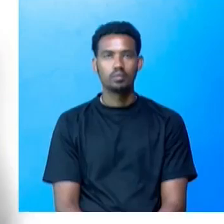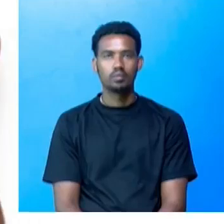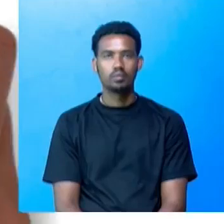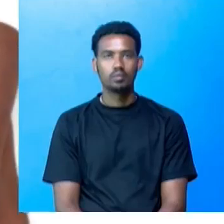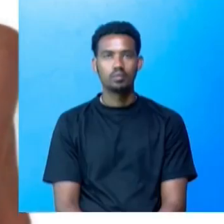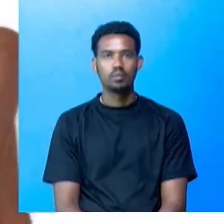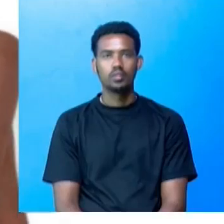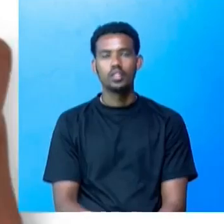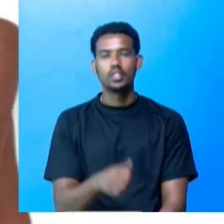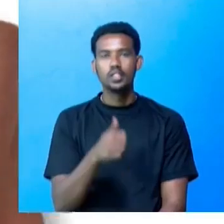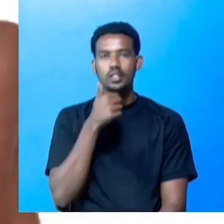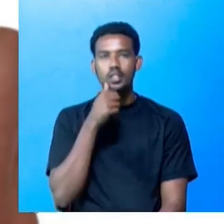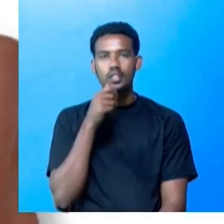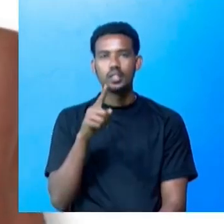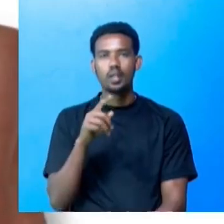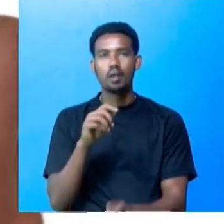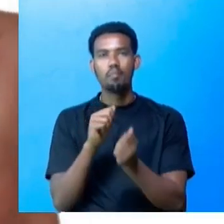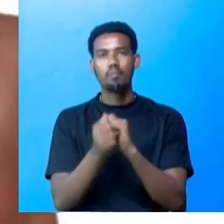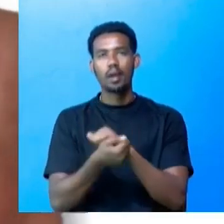soft